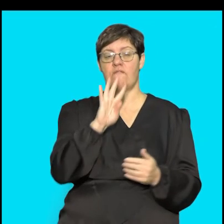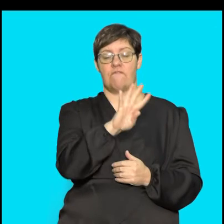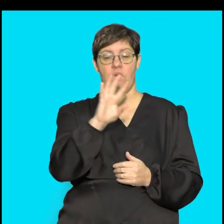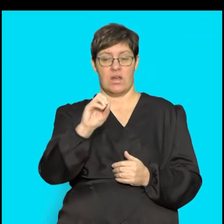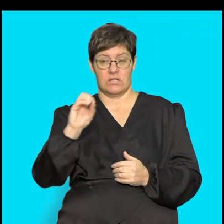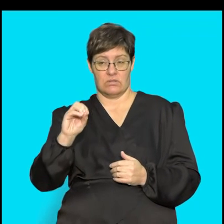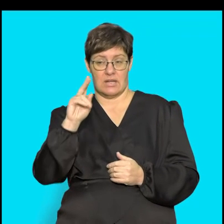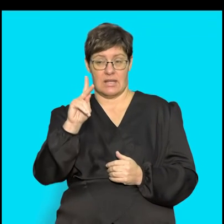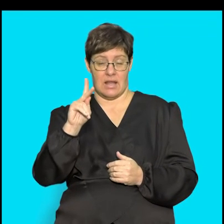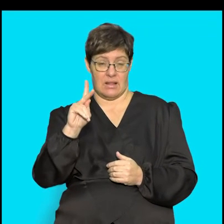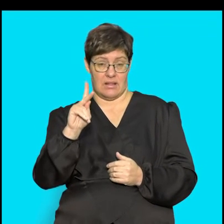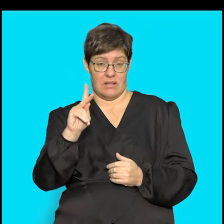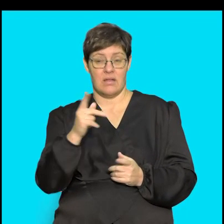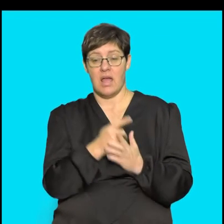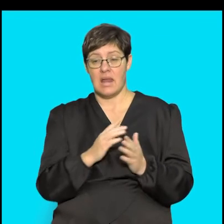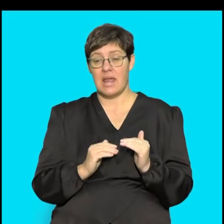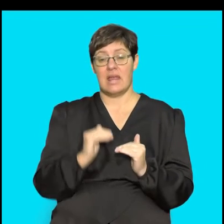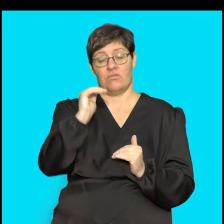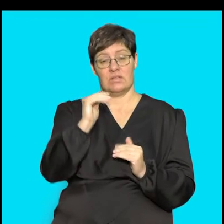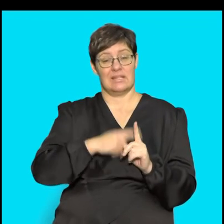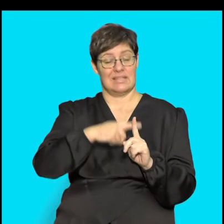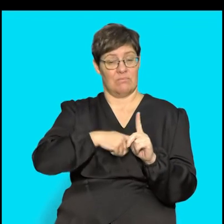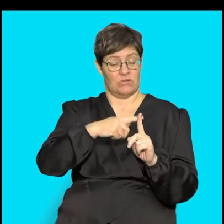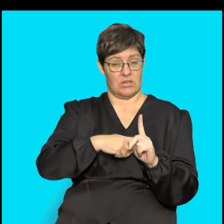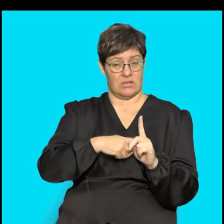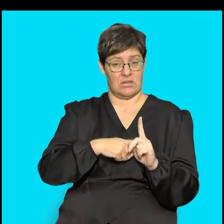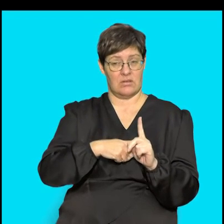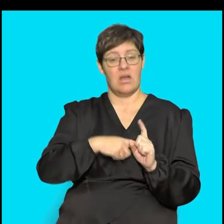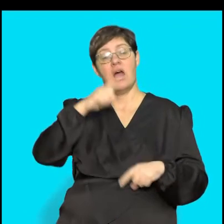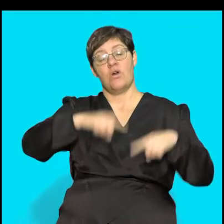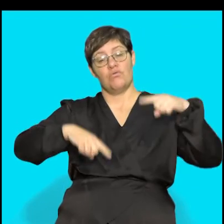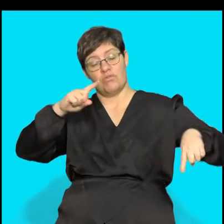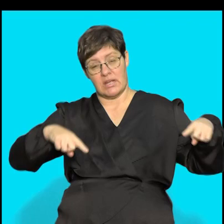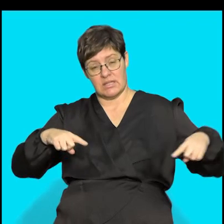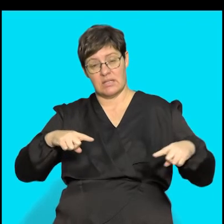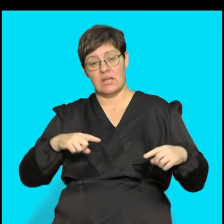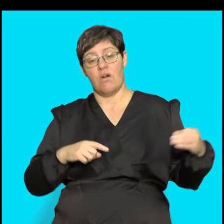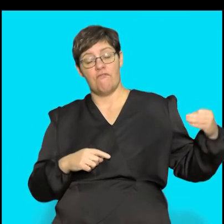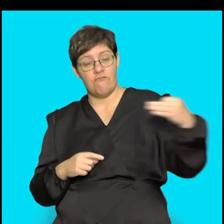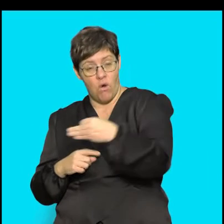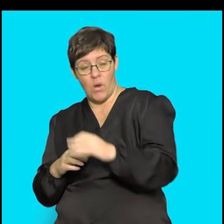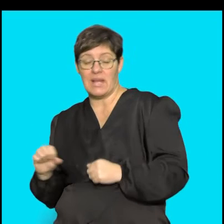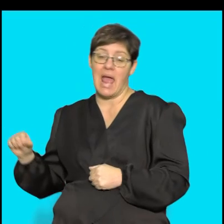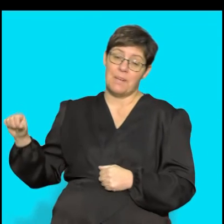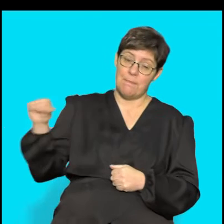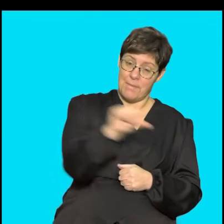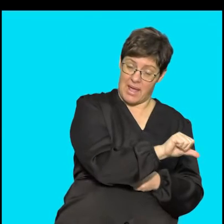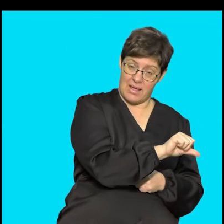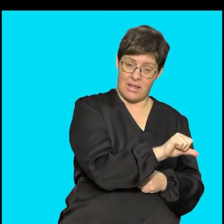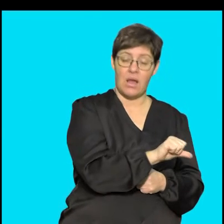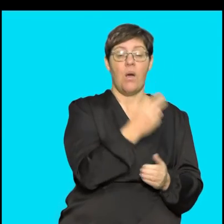say, 400 Kelvin. An increase in temperature, the rate of the forward and